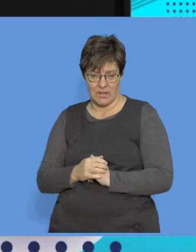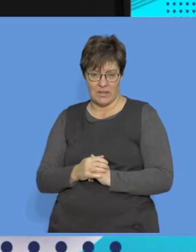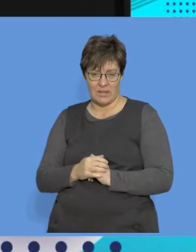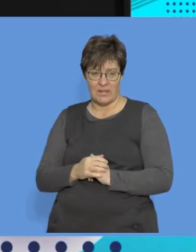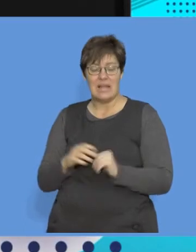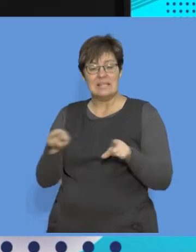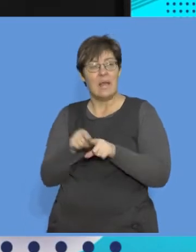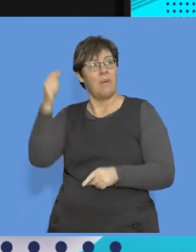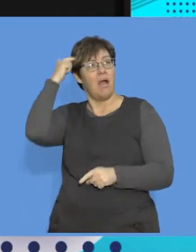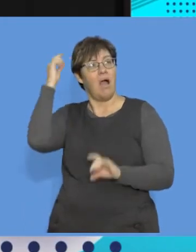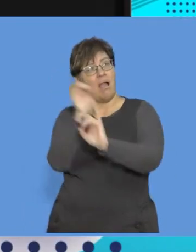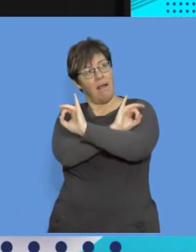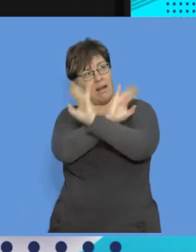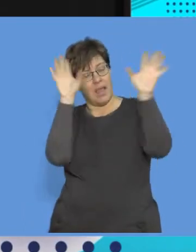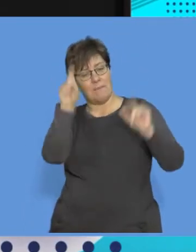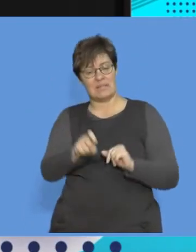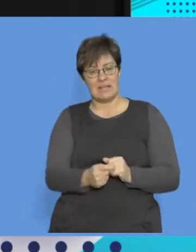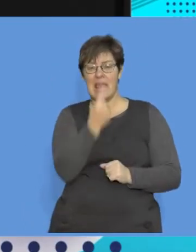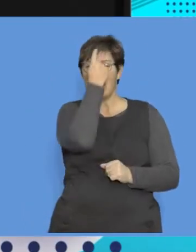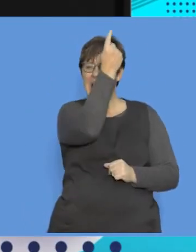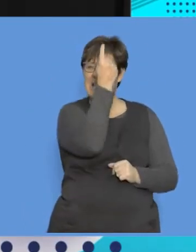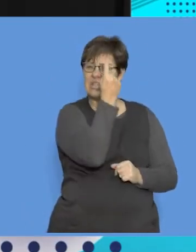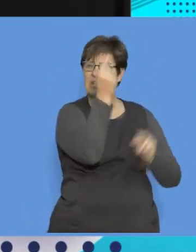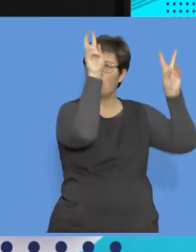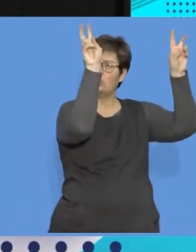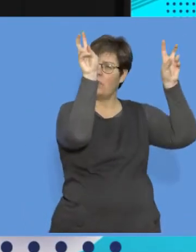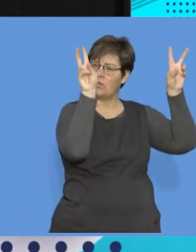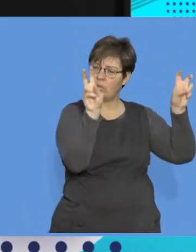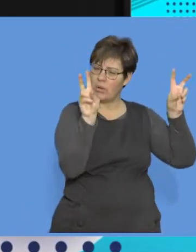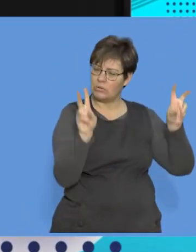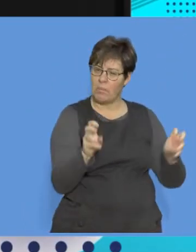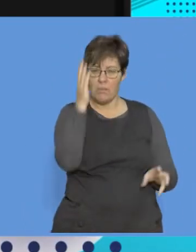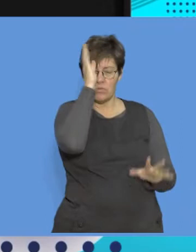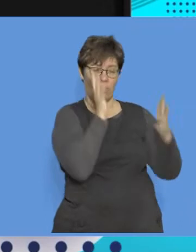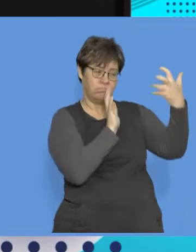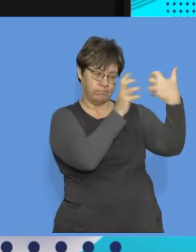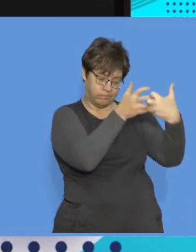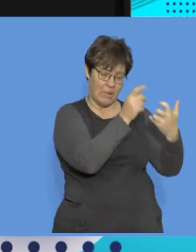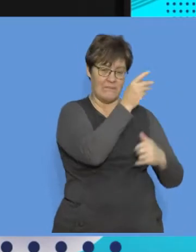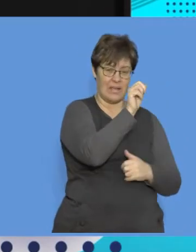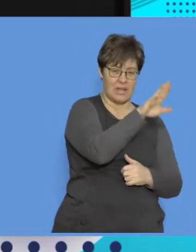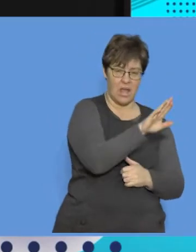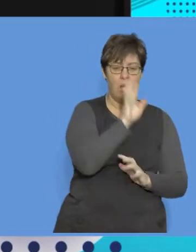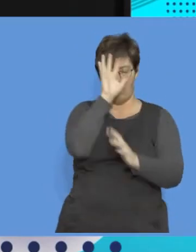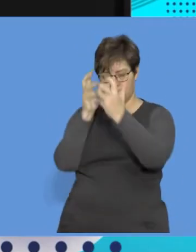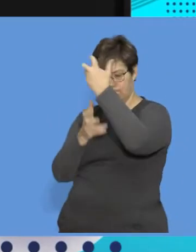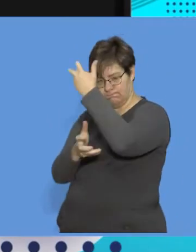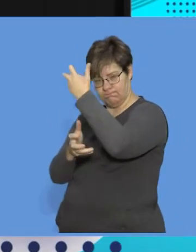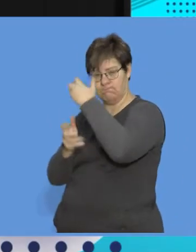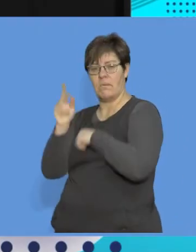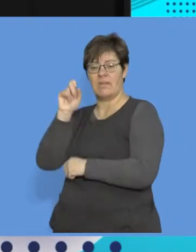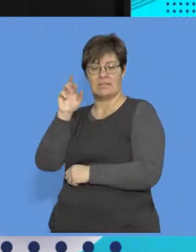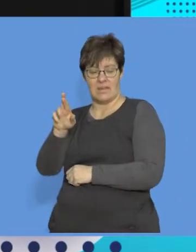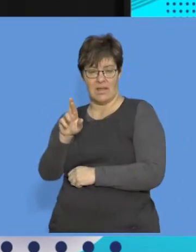our heads. Every topic that has vectors, because when you come to check your answers in that